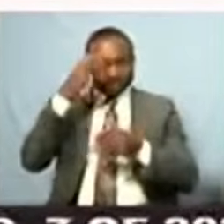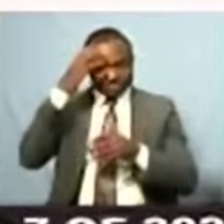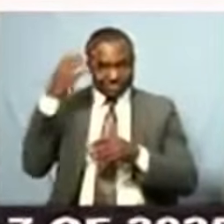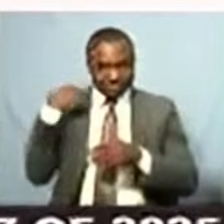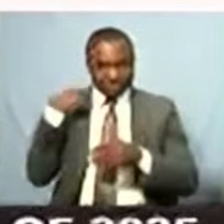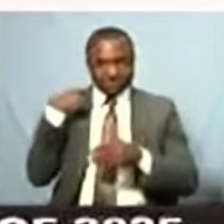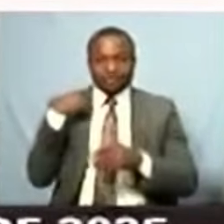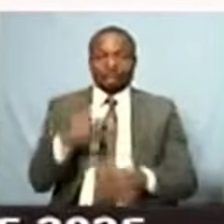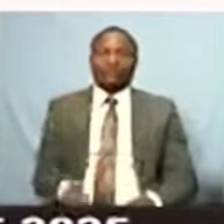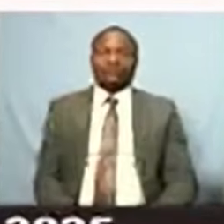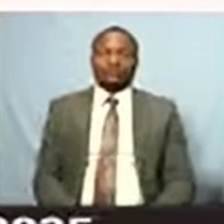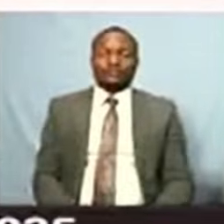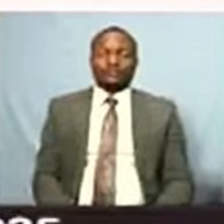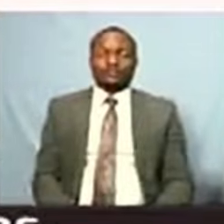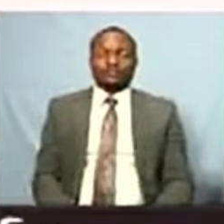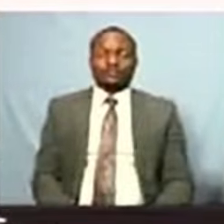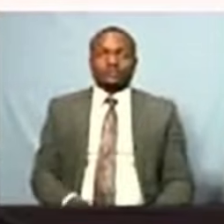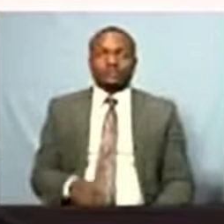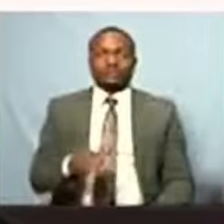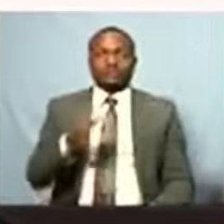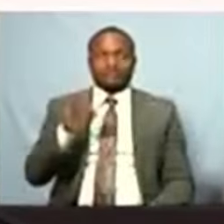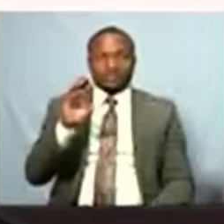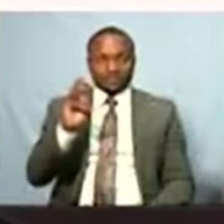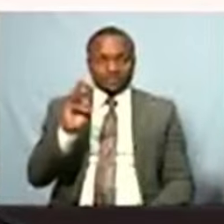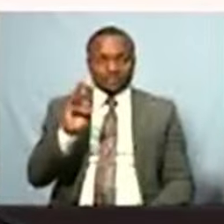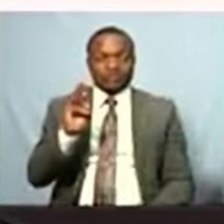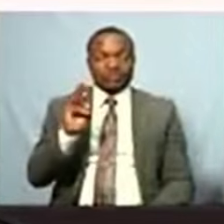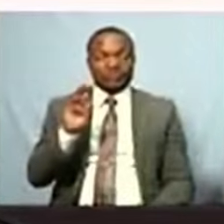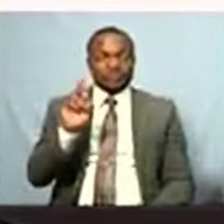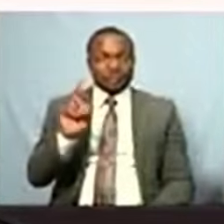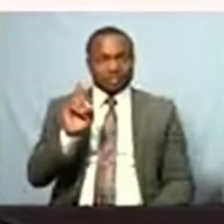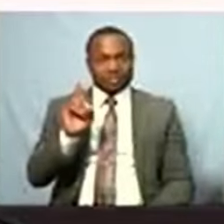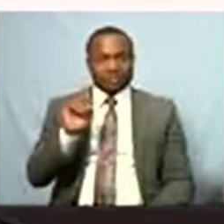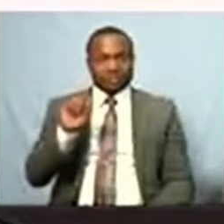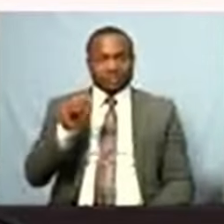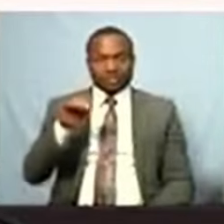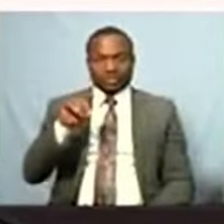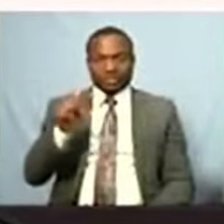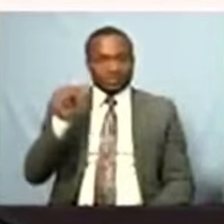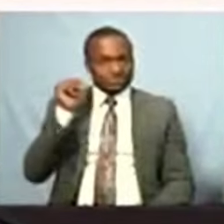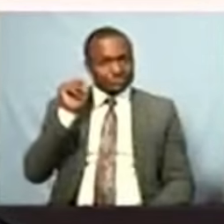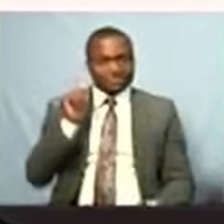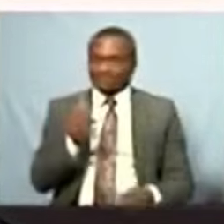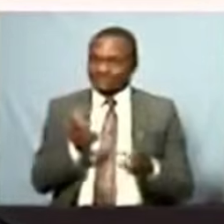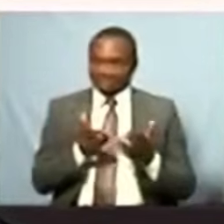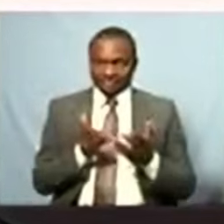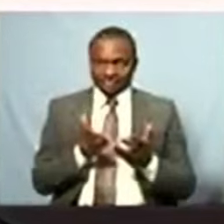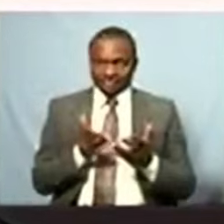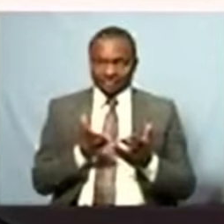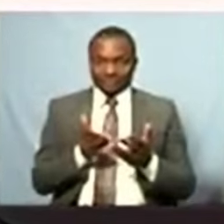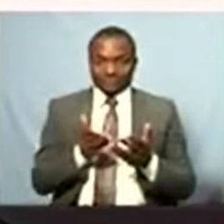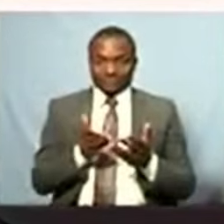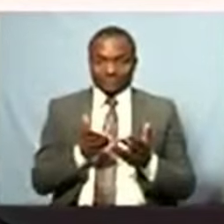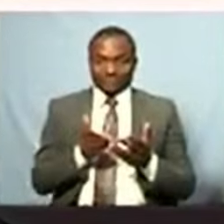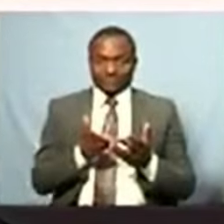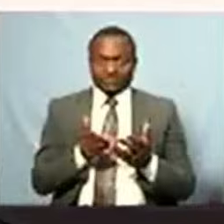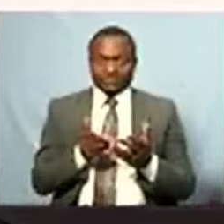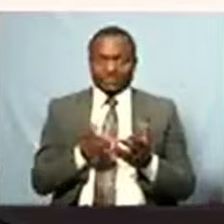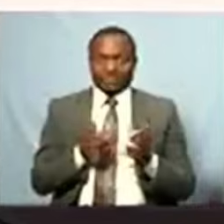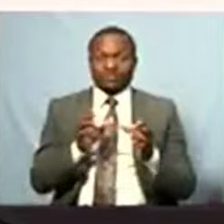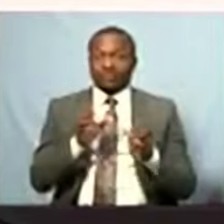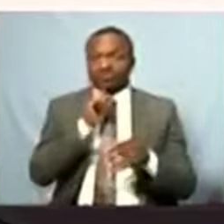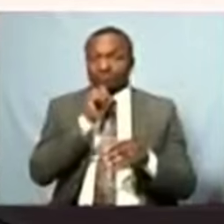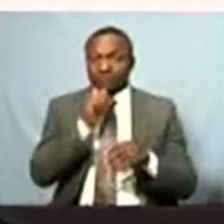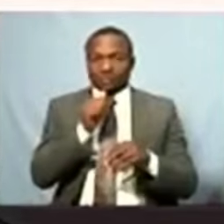NIPA has no objection to clause 16D, providing that a council shall not sit or conduct any business 90 days before